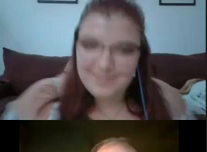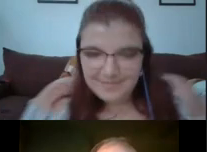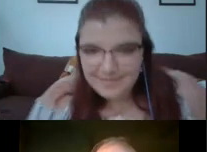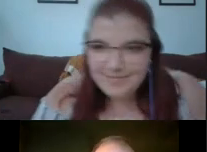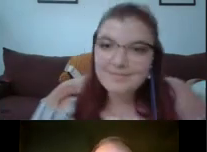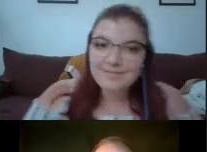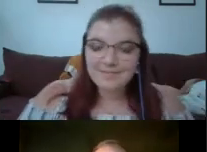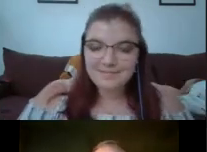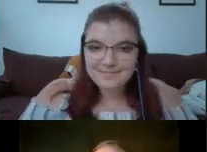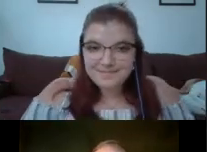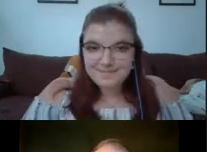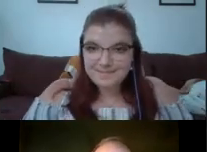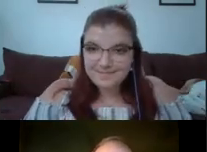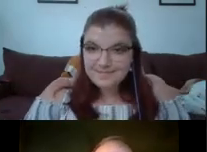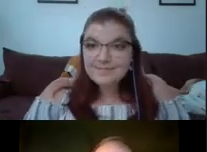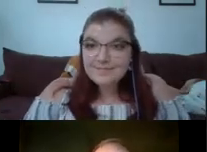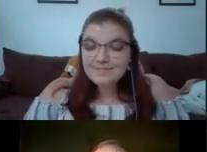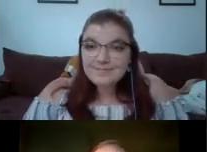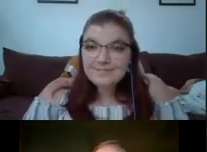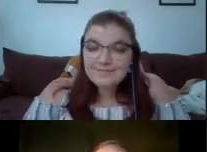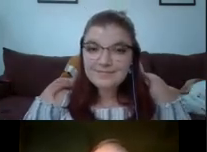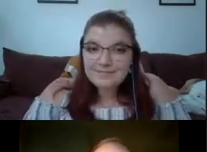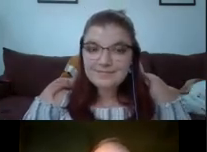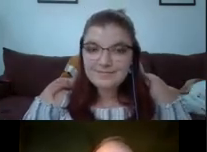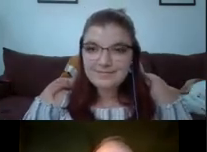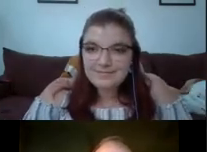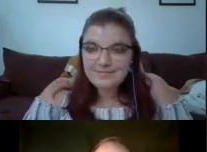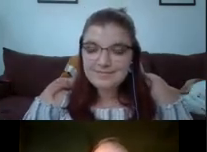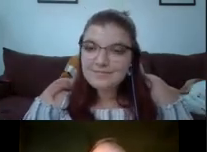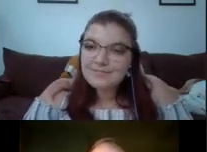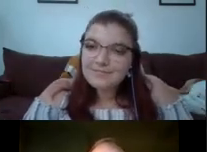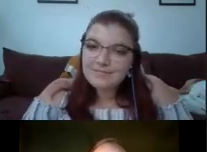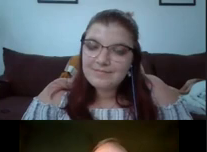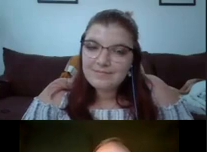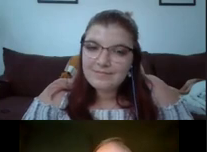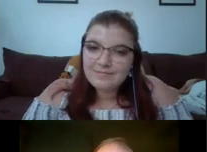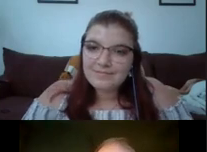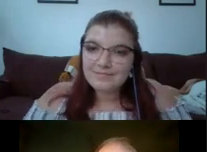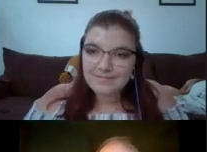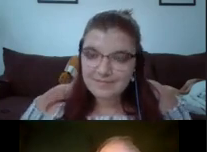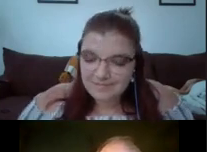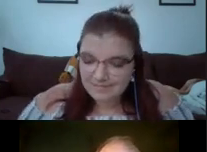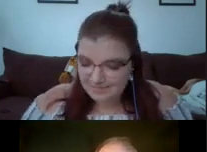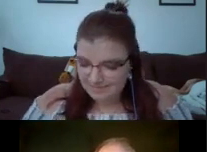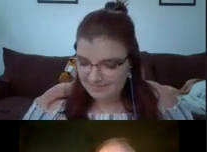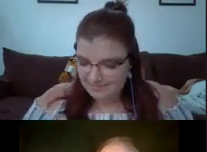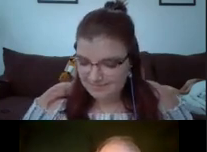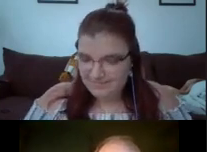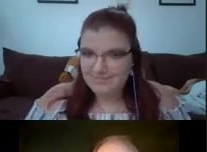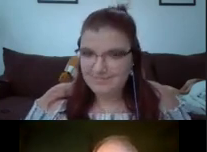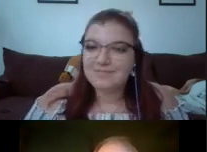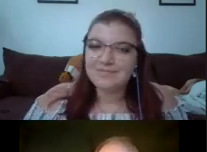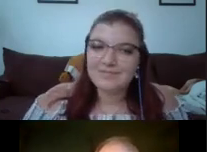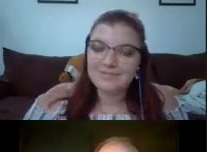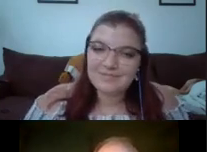for a couple of days. It was all very, very peaceful. And President Brown was leaving for a conference. So he sort of stepped over students, came in,